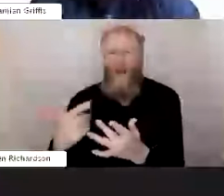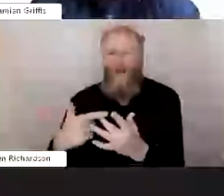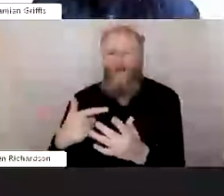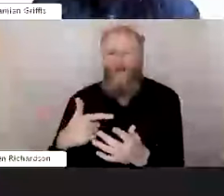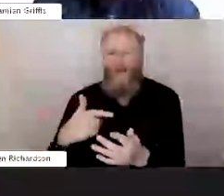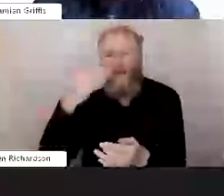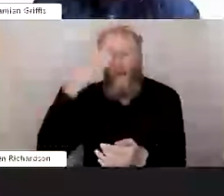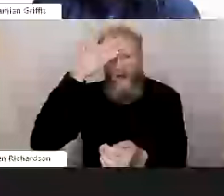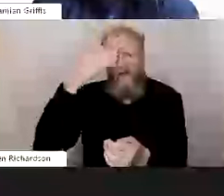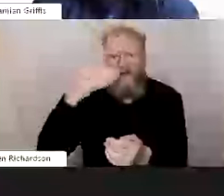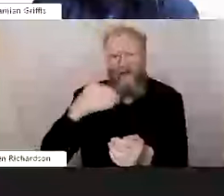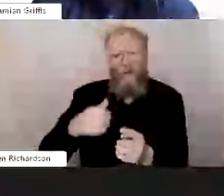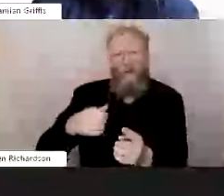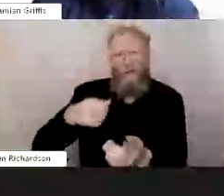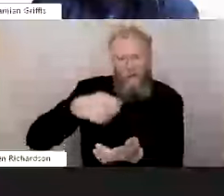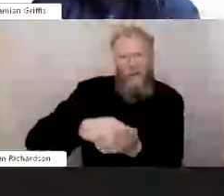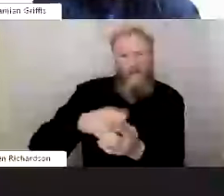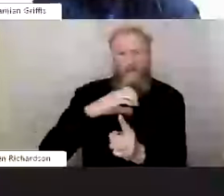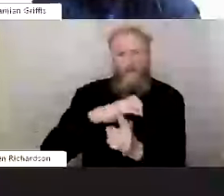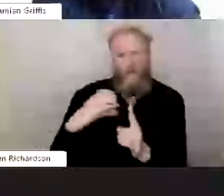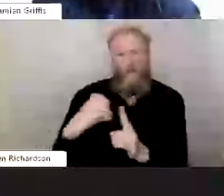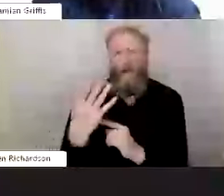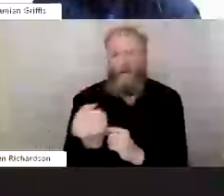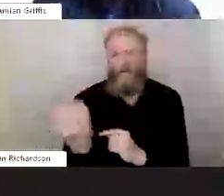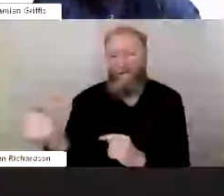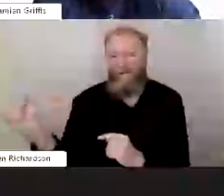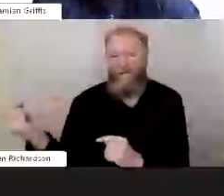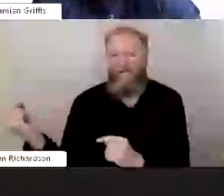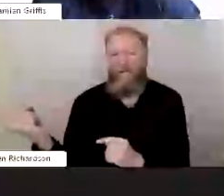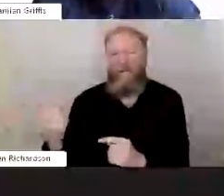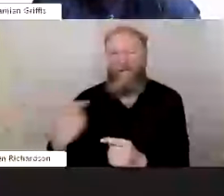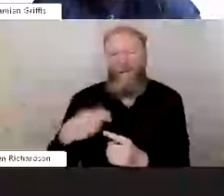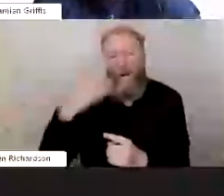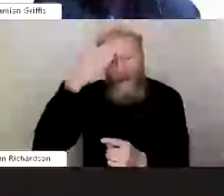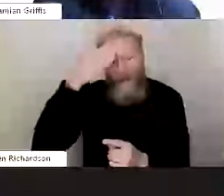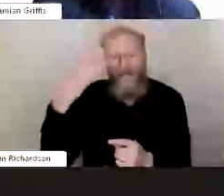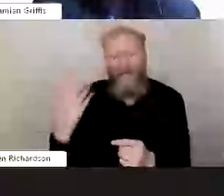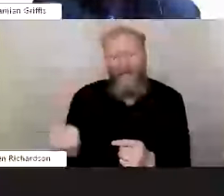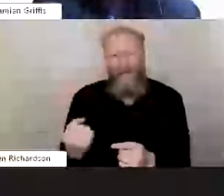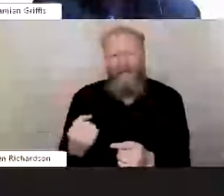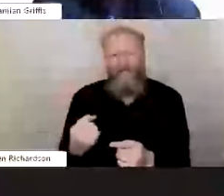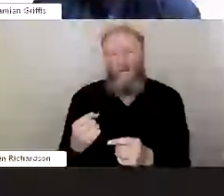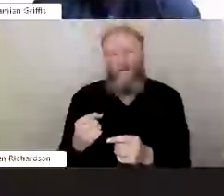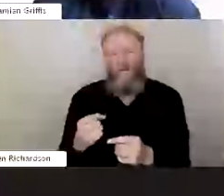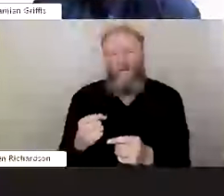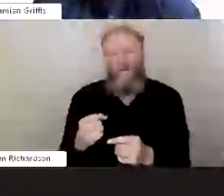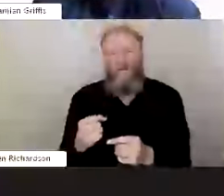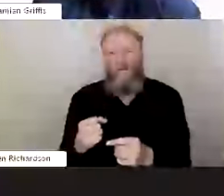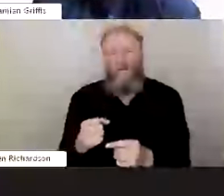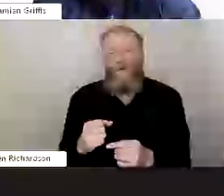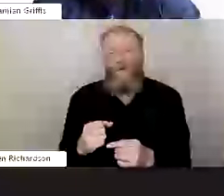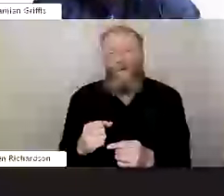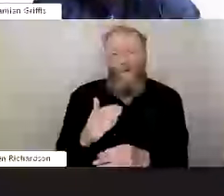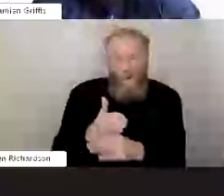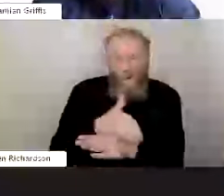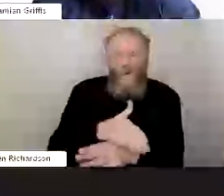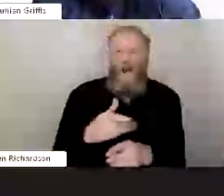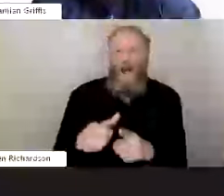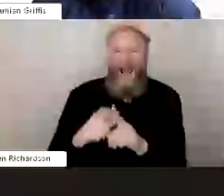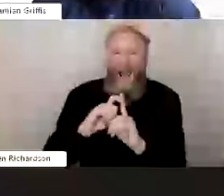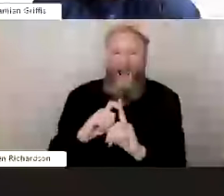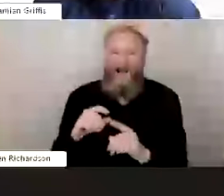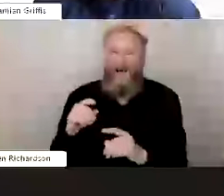of course. And elders have earned their place, so they have the respect of our people. They may